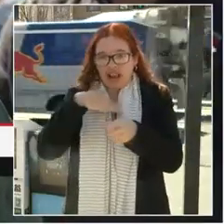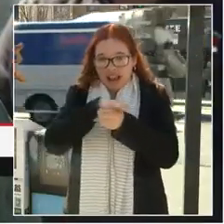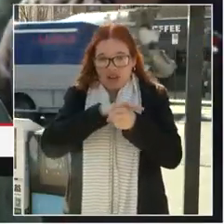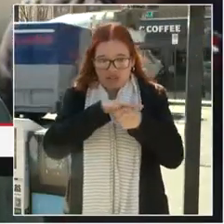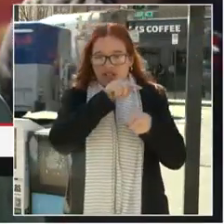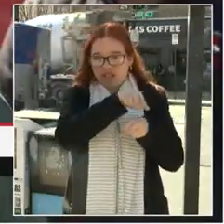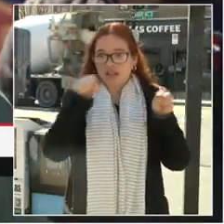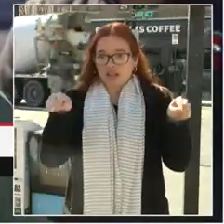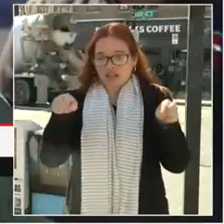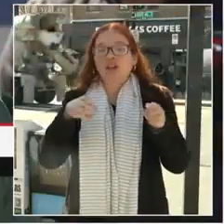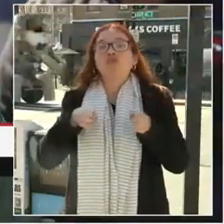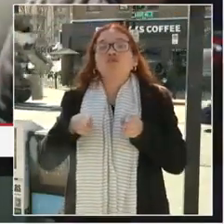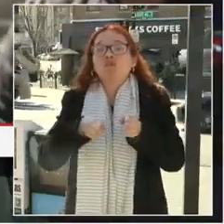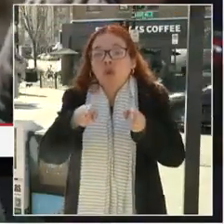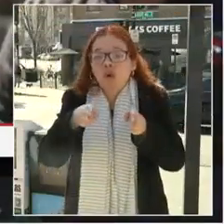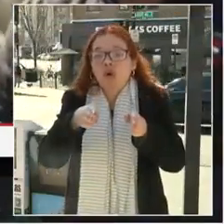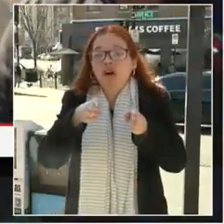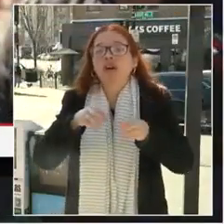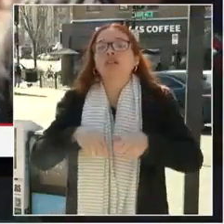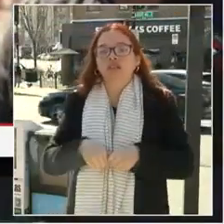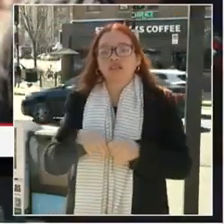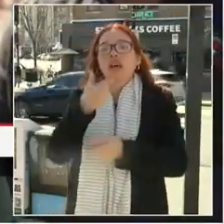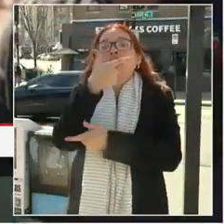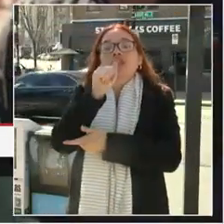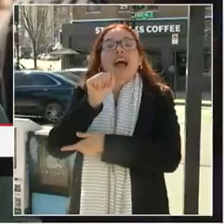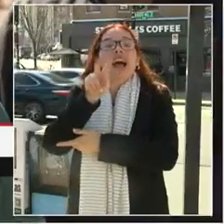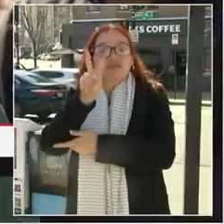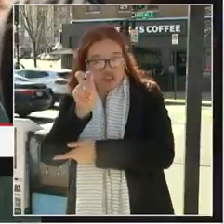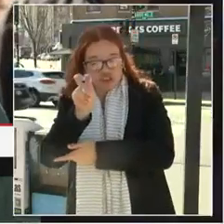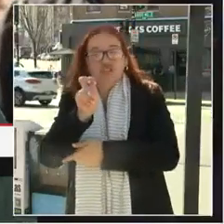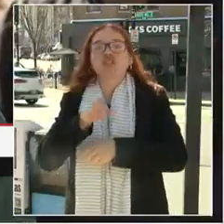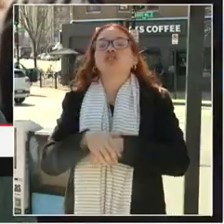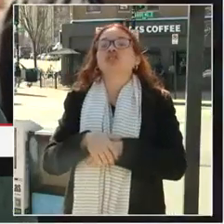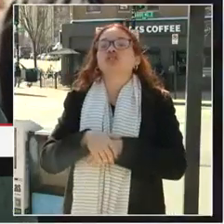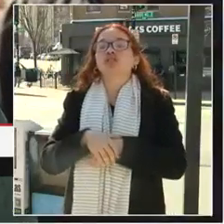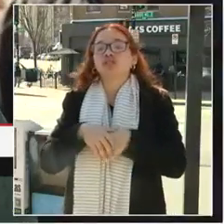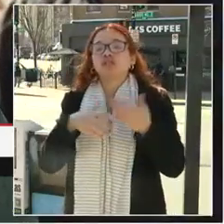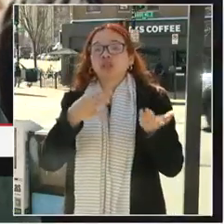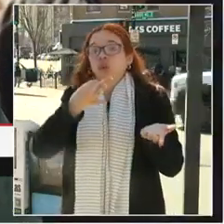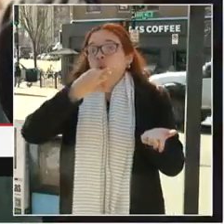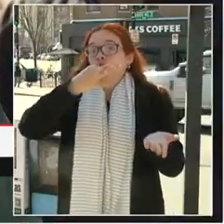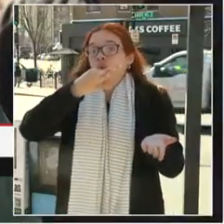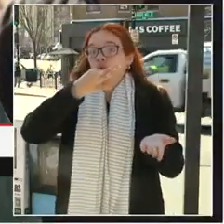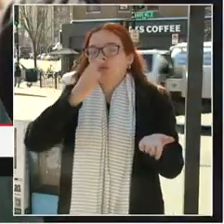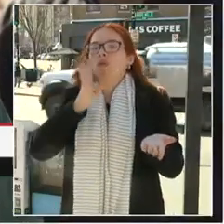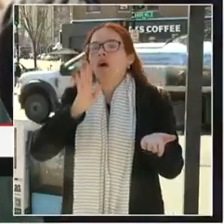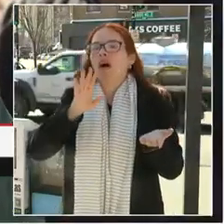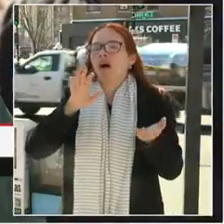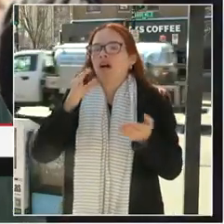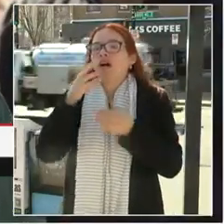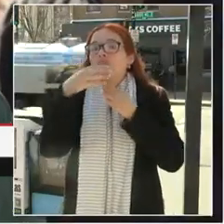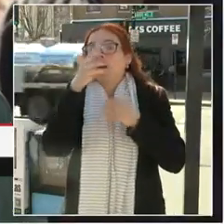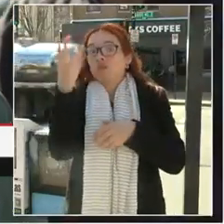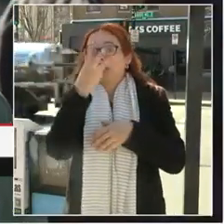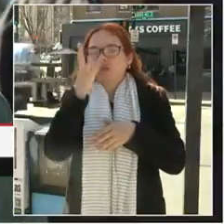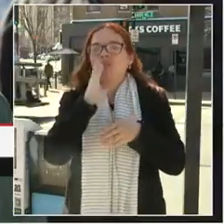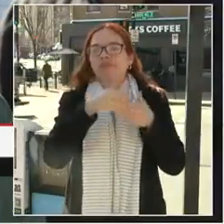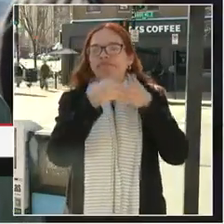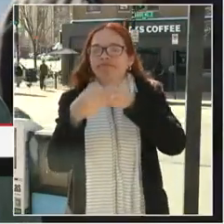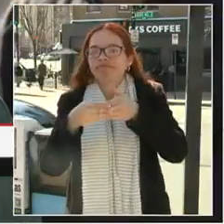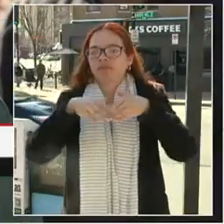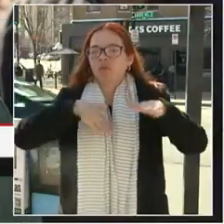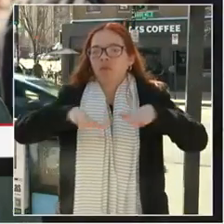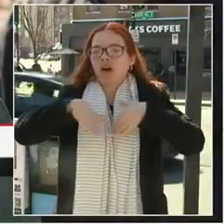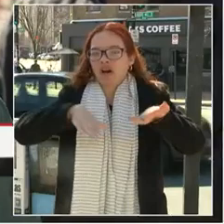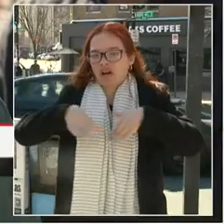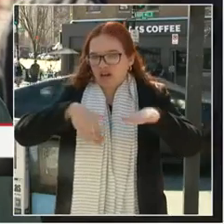Georgia Avenue. And on Wednesday, I will be leading a public safety walk in those areas